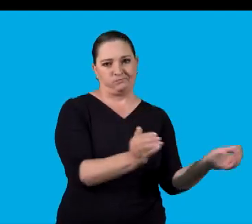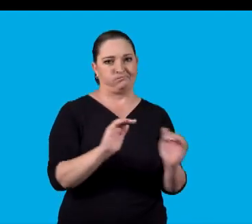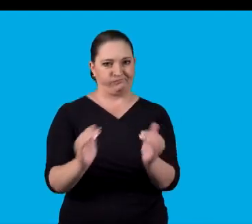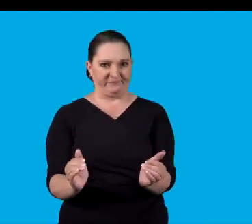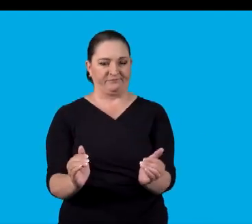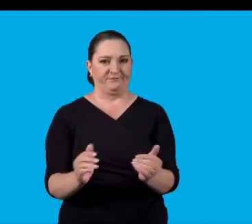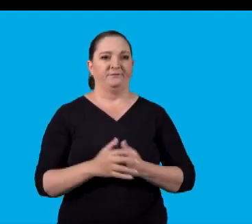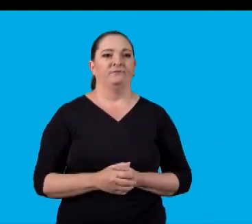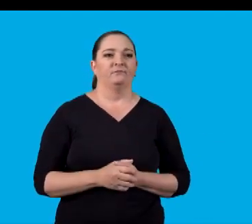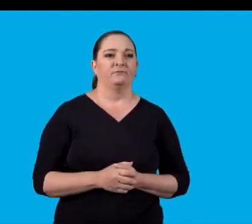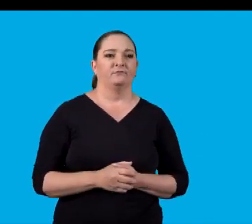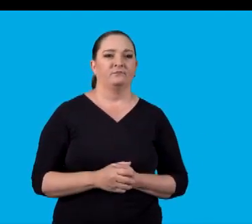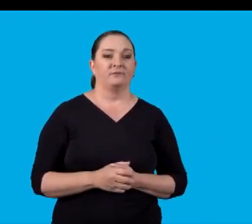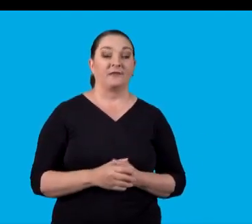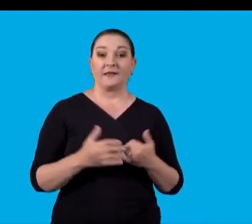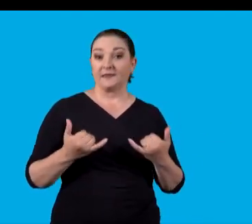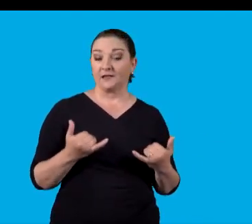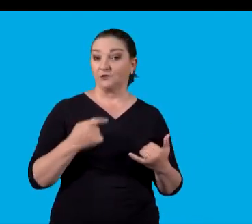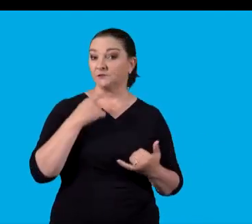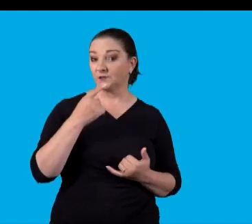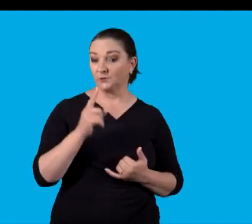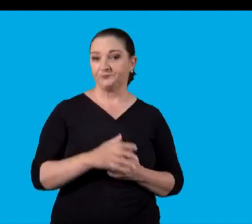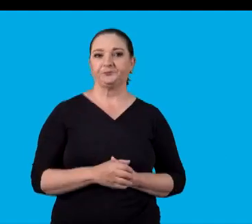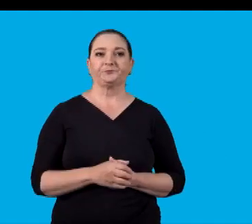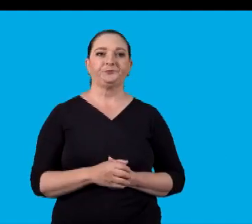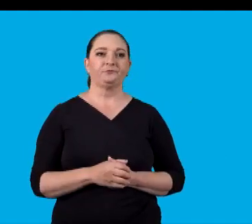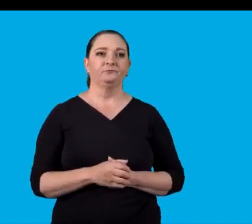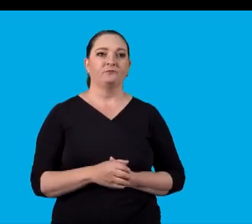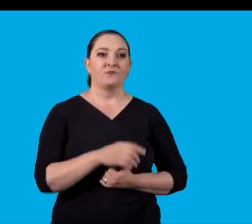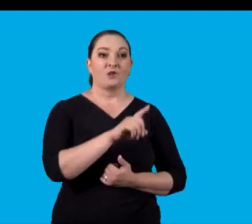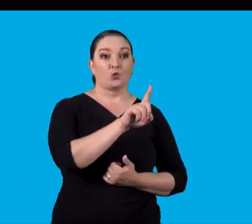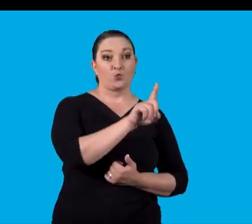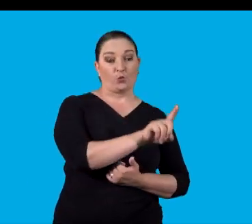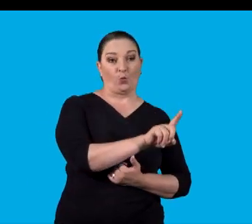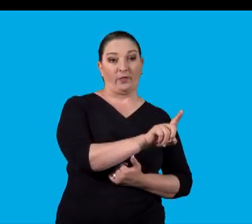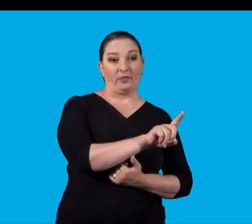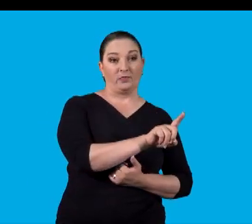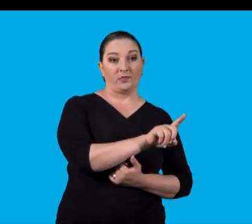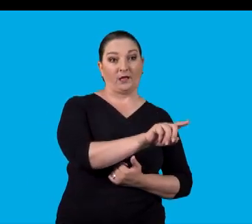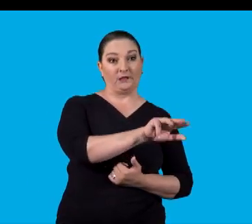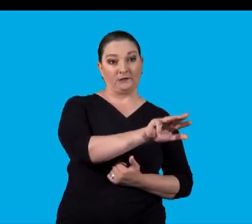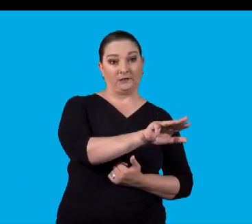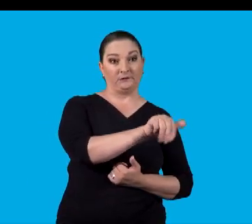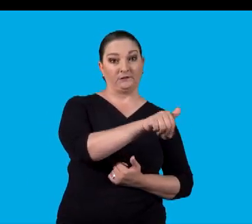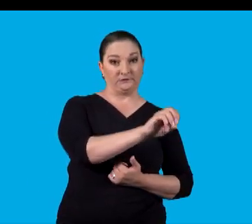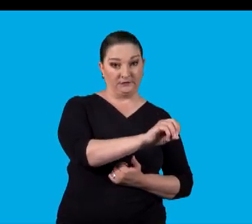outflow. So I can have my brackets in already. All right, and so I'm now saying